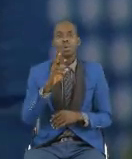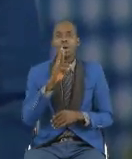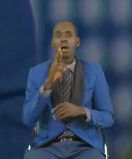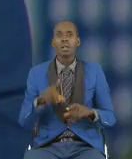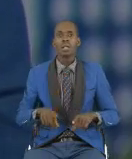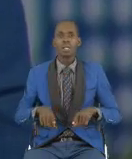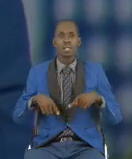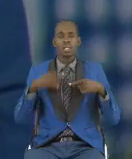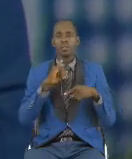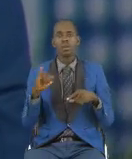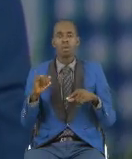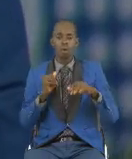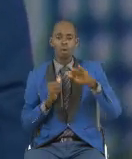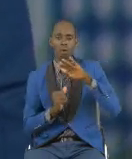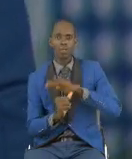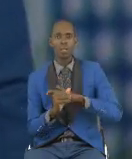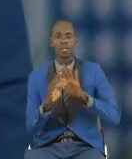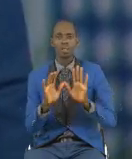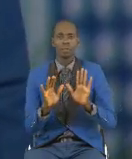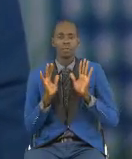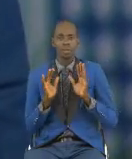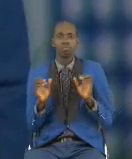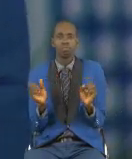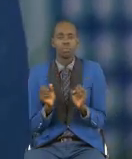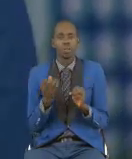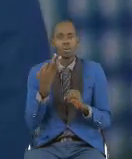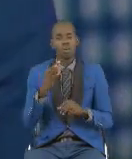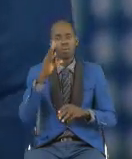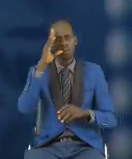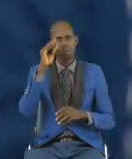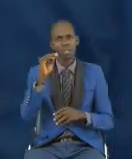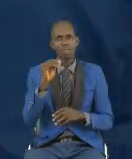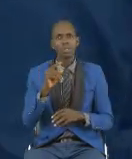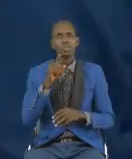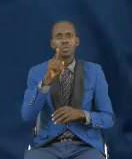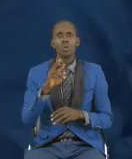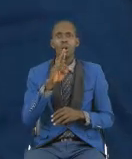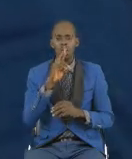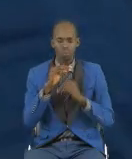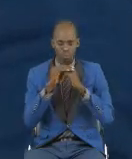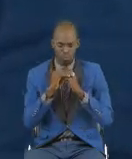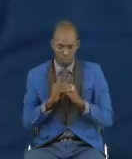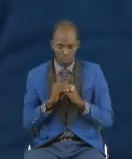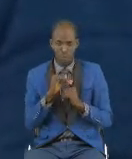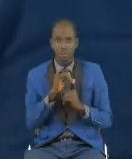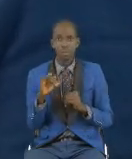the fear and the threat of men. You are bowing down to